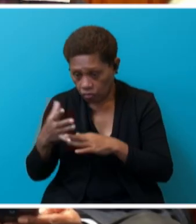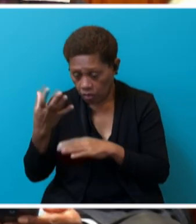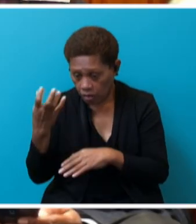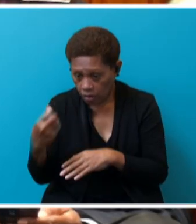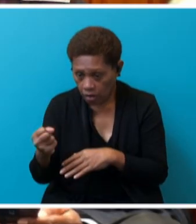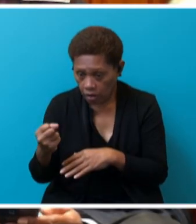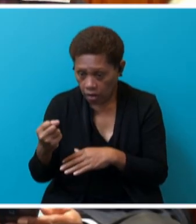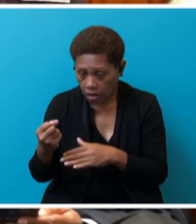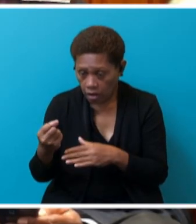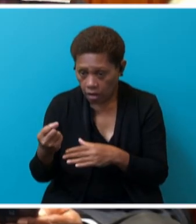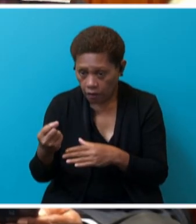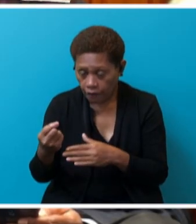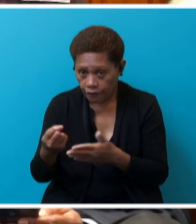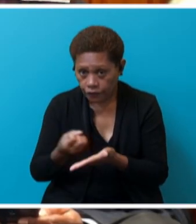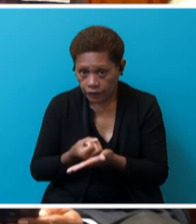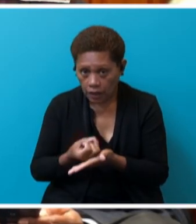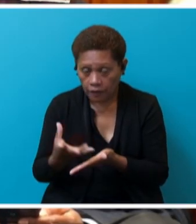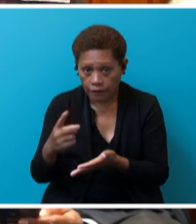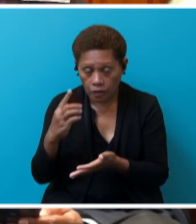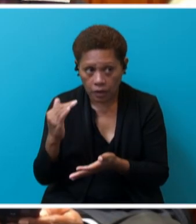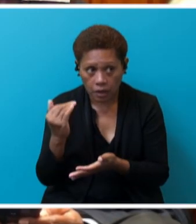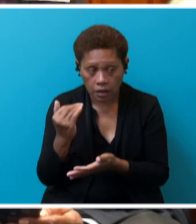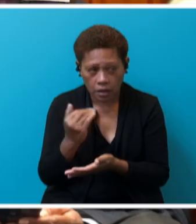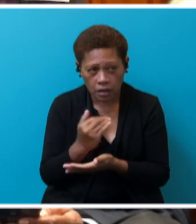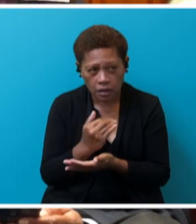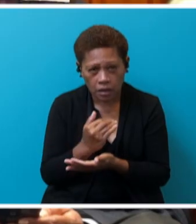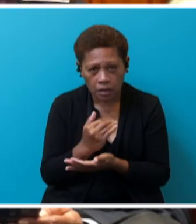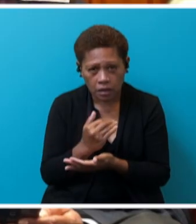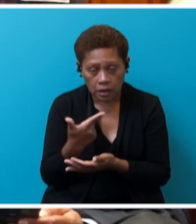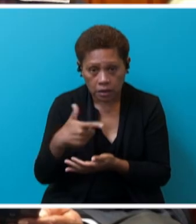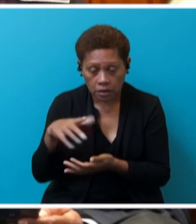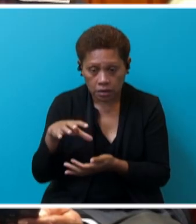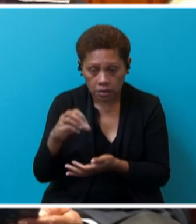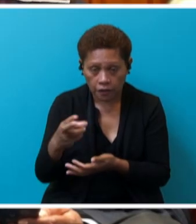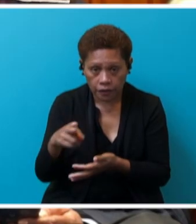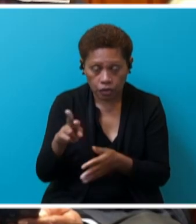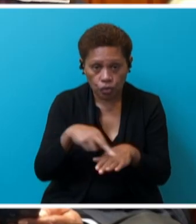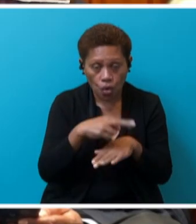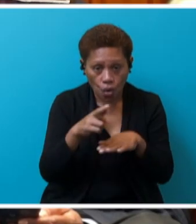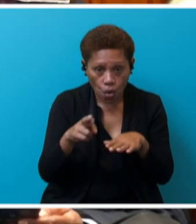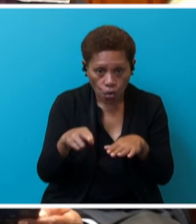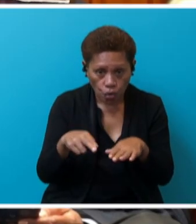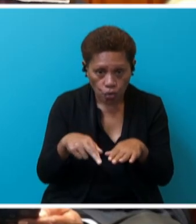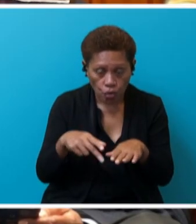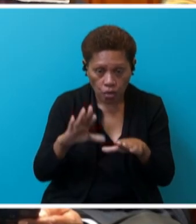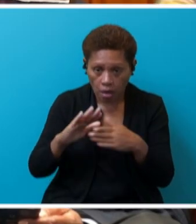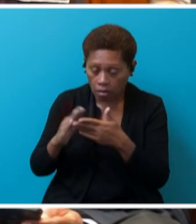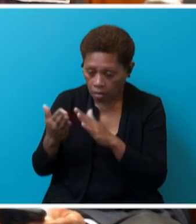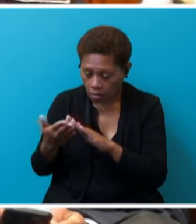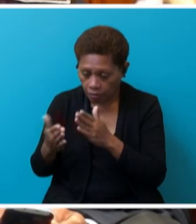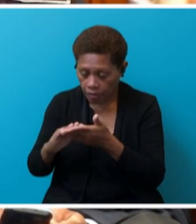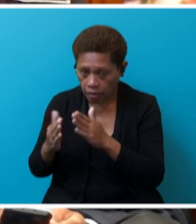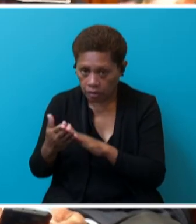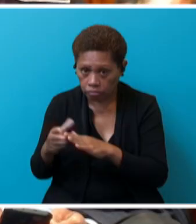delivered 1,187 rainwater harvesting tanks to rural communities that remain outside the current WEF